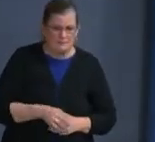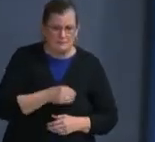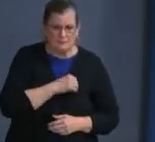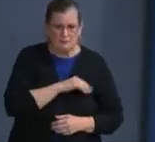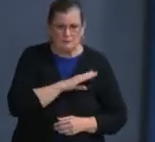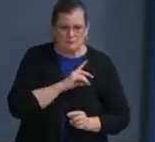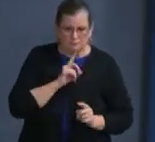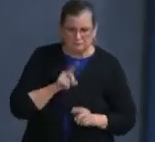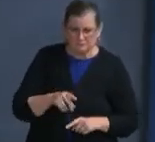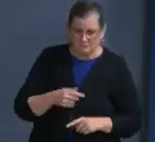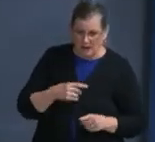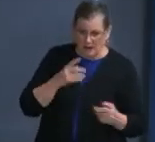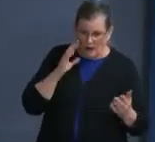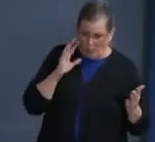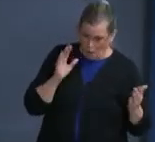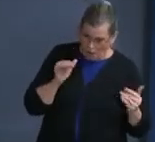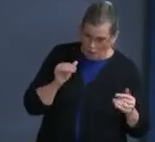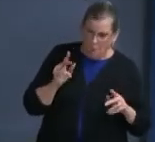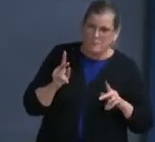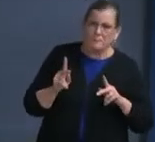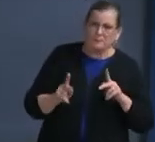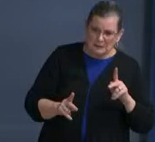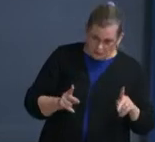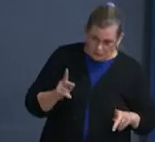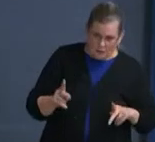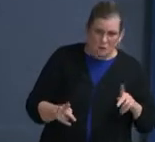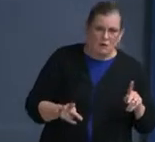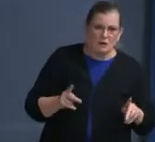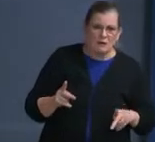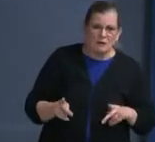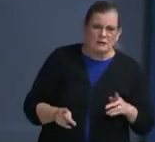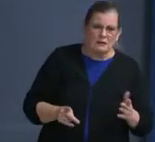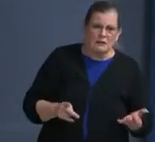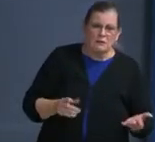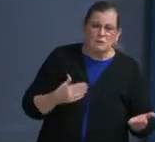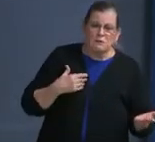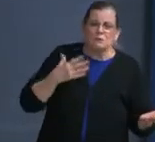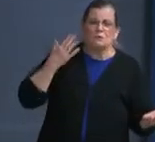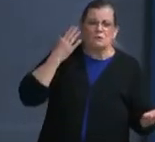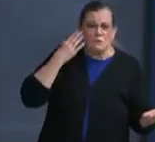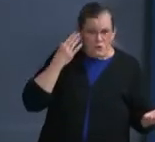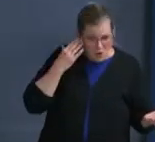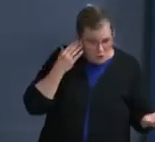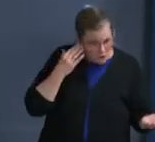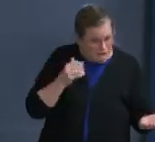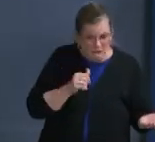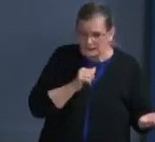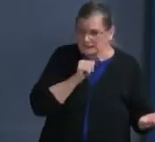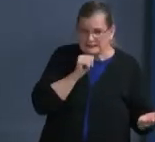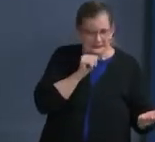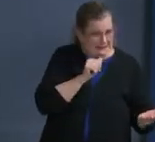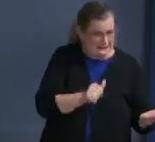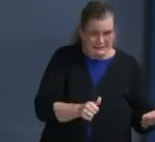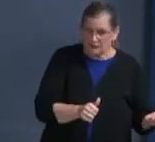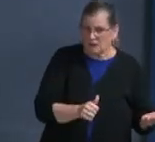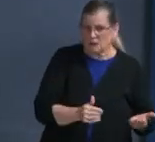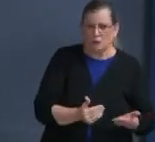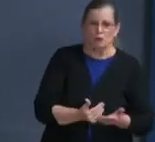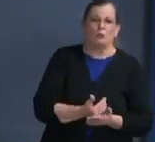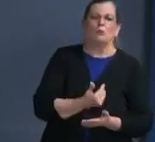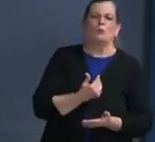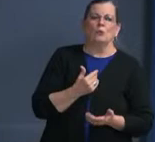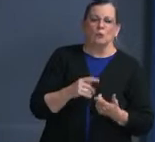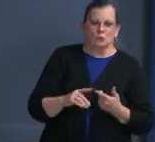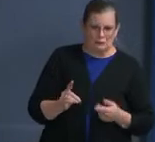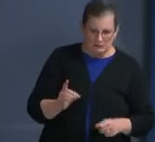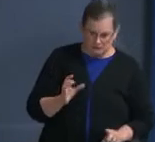We expect people, and I don't, we know, and this is not a phenomenon unique to the district, that